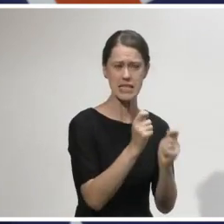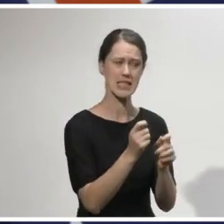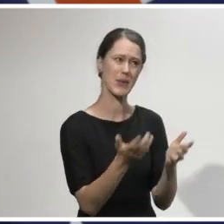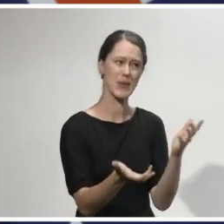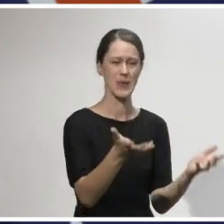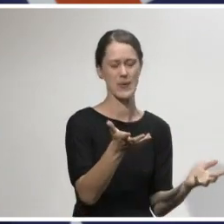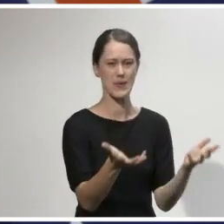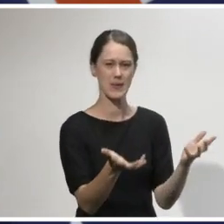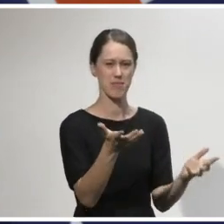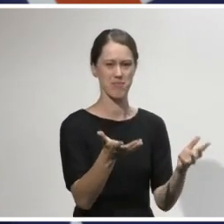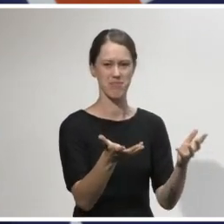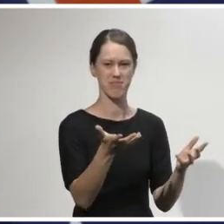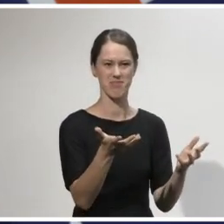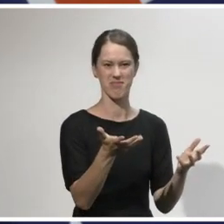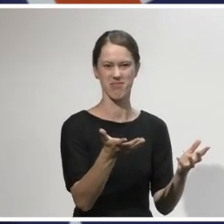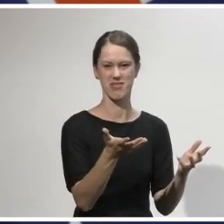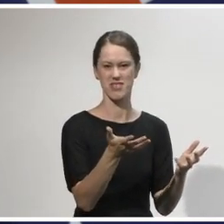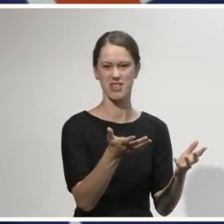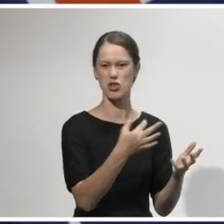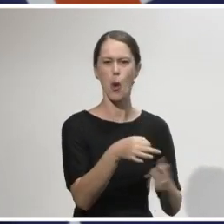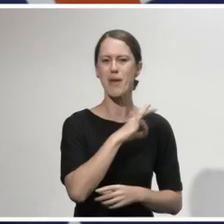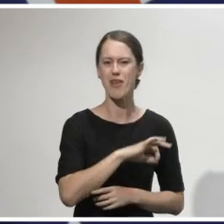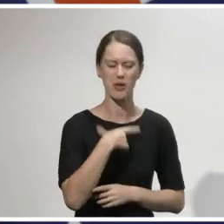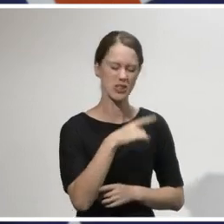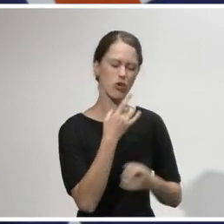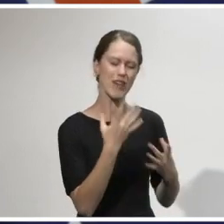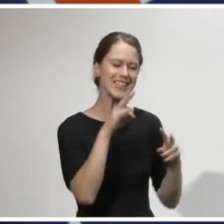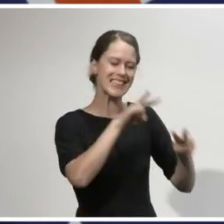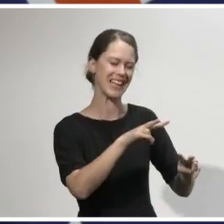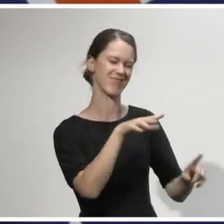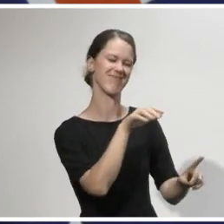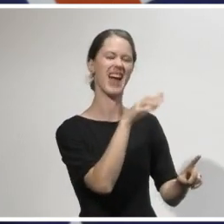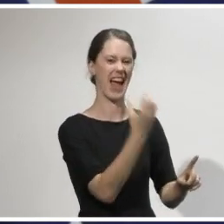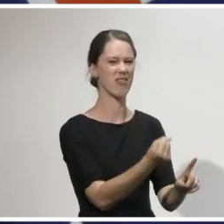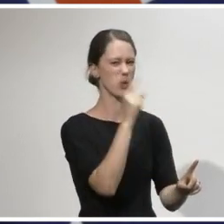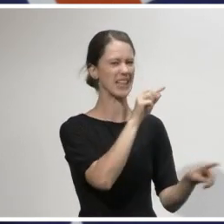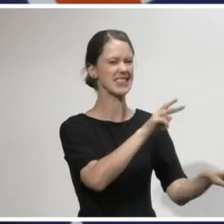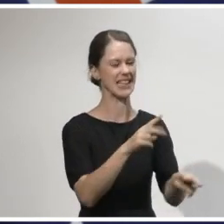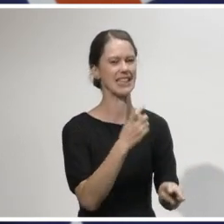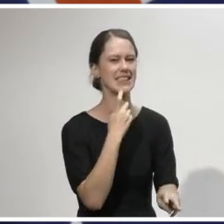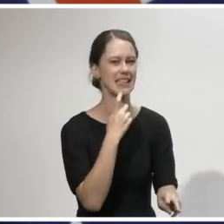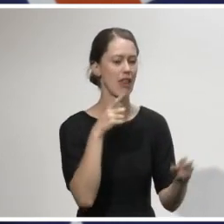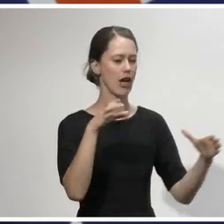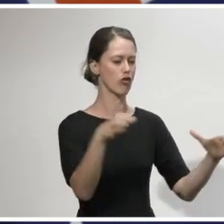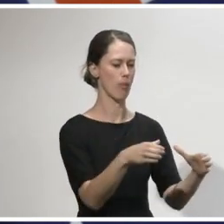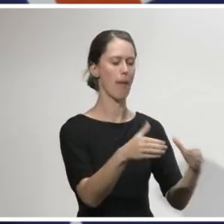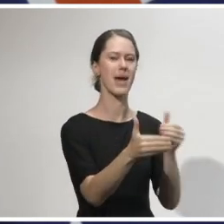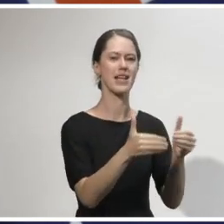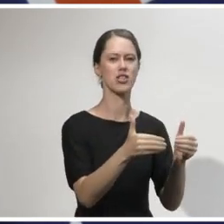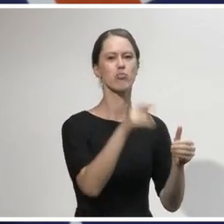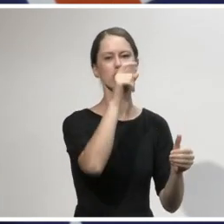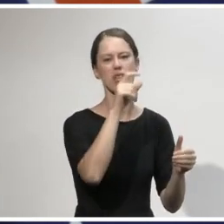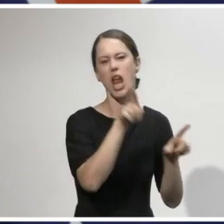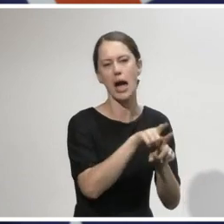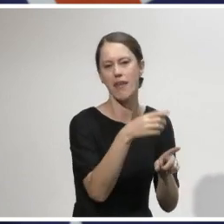test is really not going to tell you anything more. The group are being managed as a whole as if they have COVID-19,